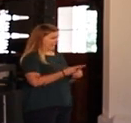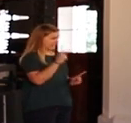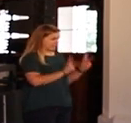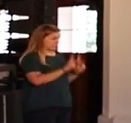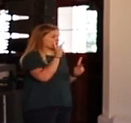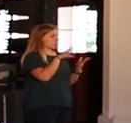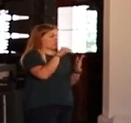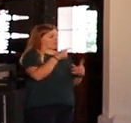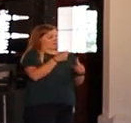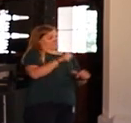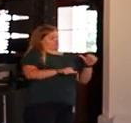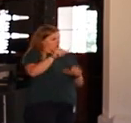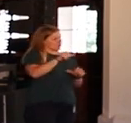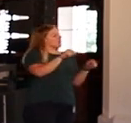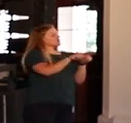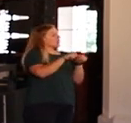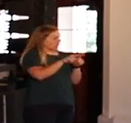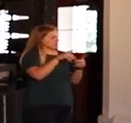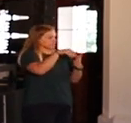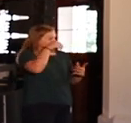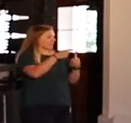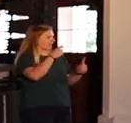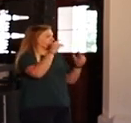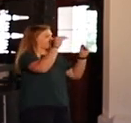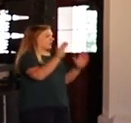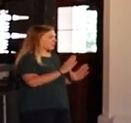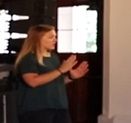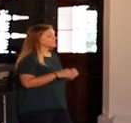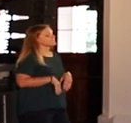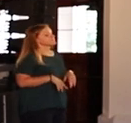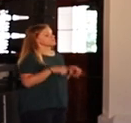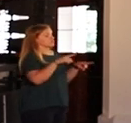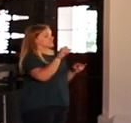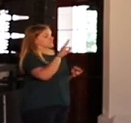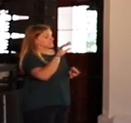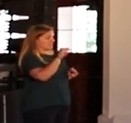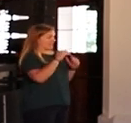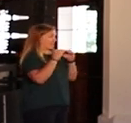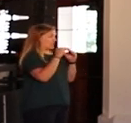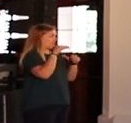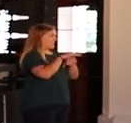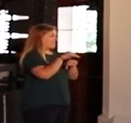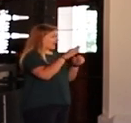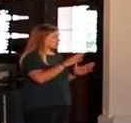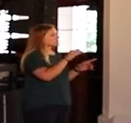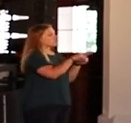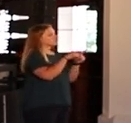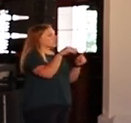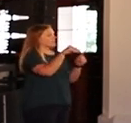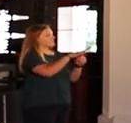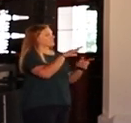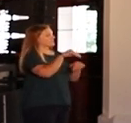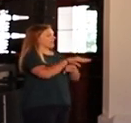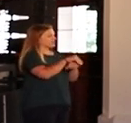much from each other as you do from your faculty. Just among your Summit peer advisors and Orientation Council leaders,